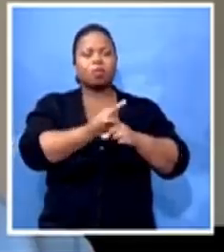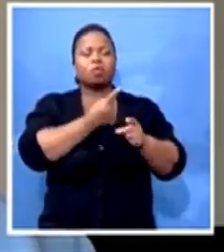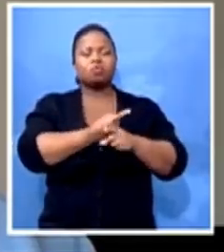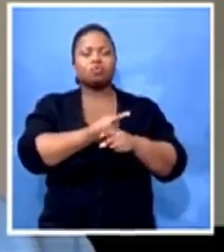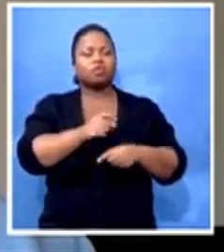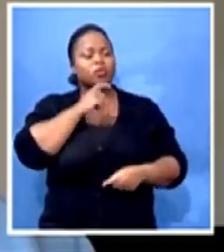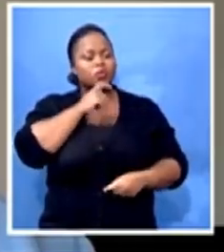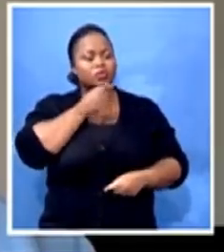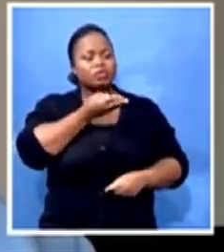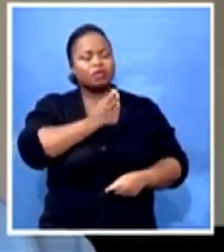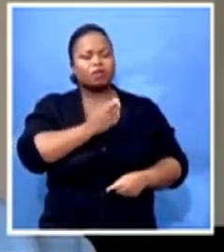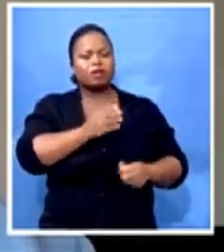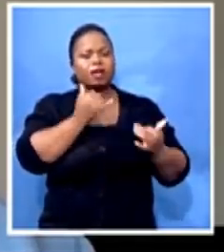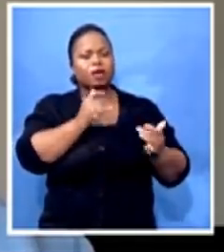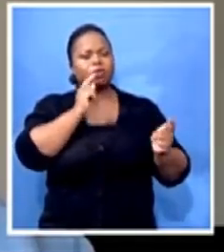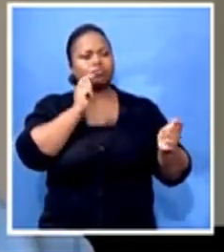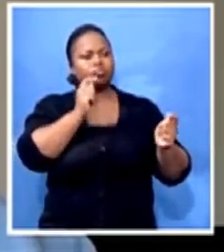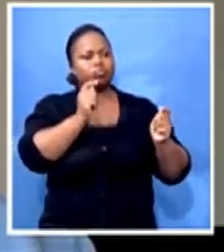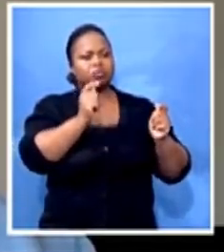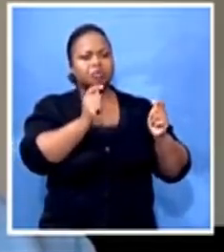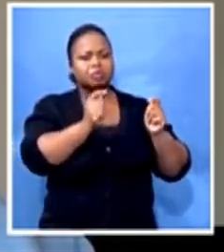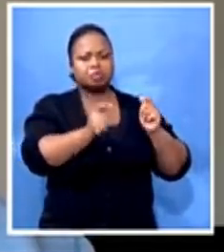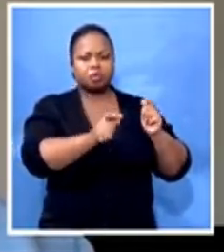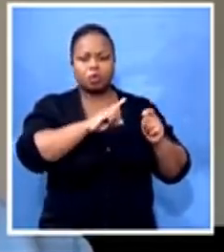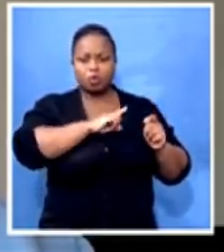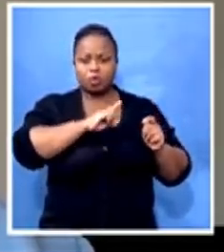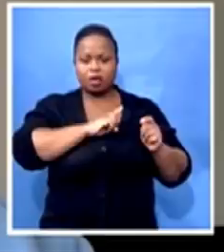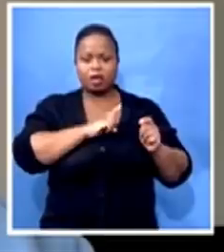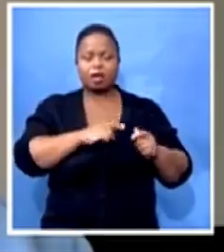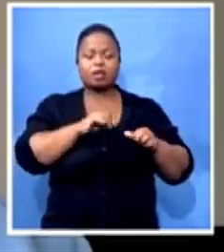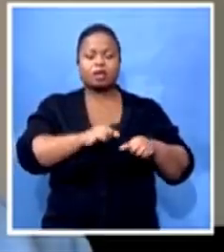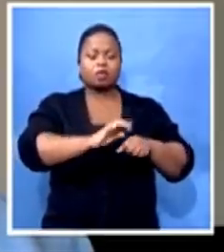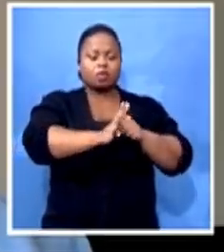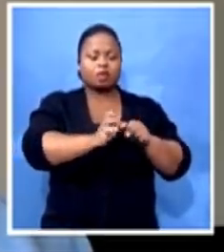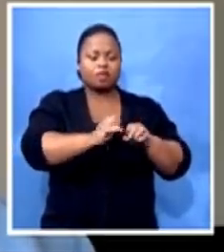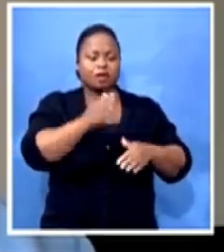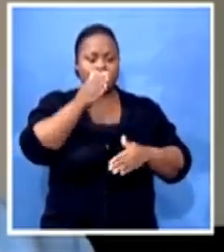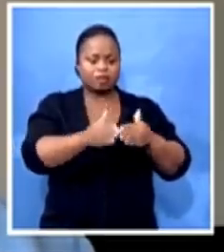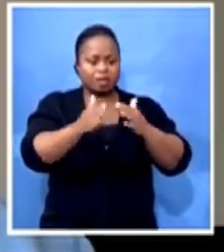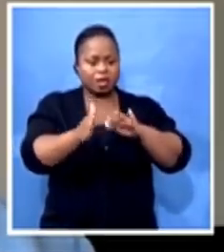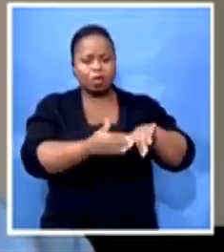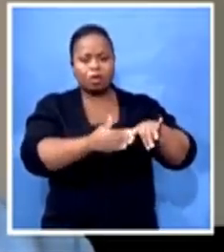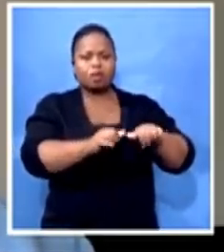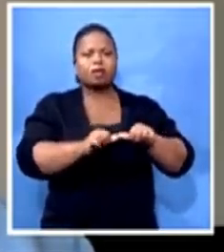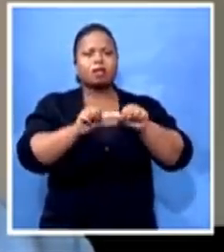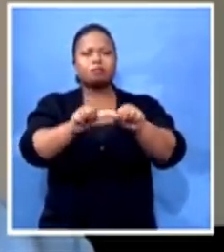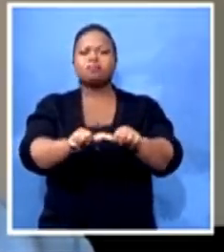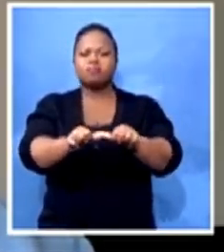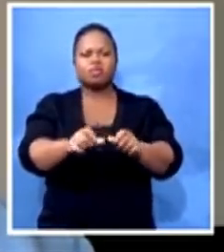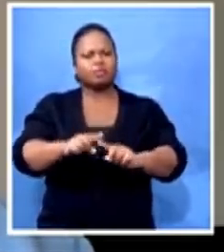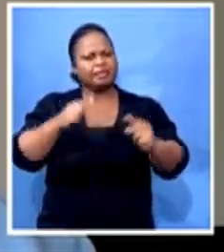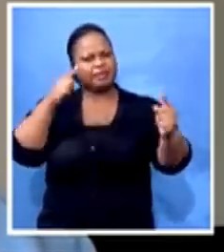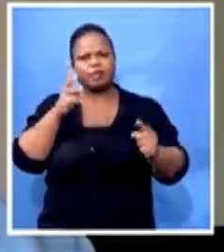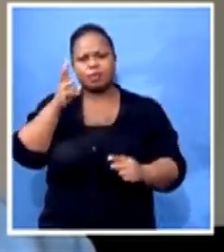rapidly. That when we go into the post-COVID world, we're not going to the same world where consumption patterns would